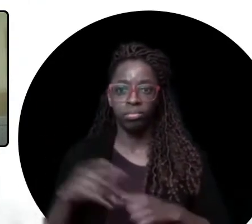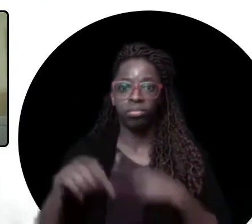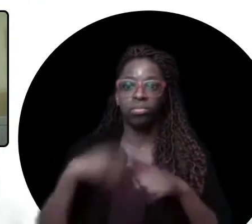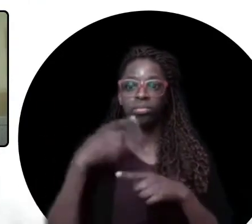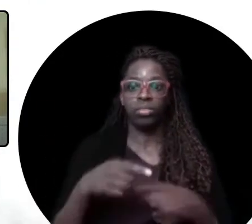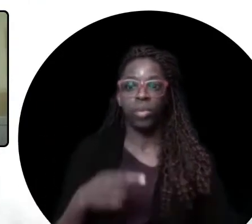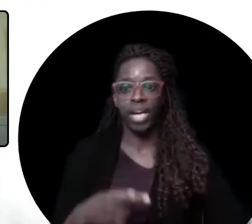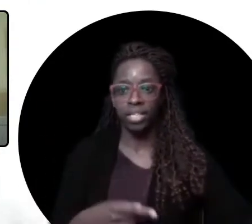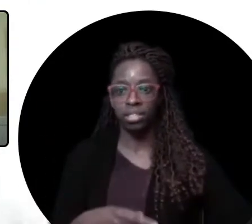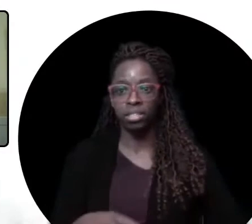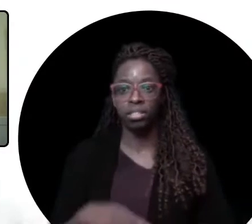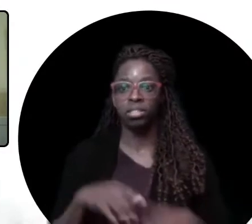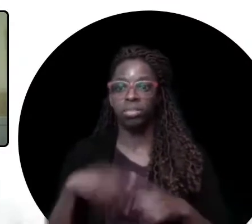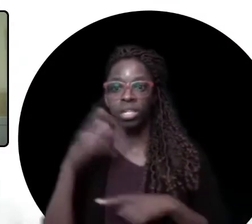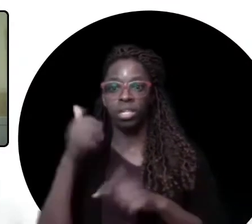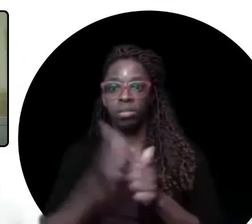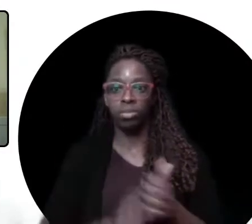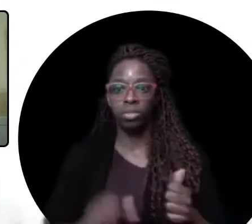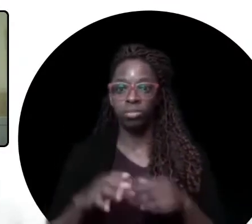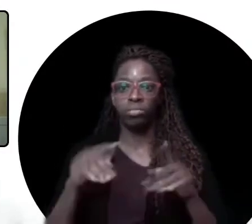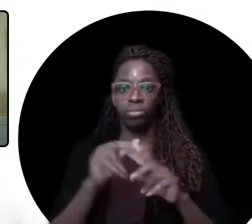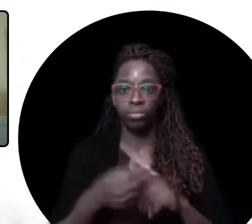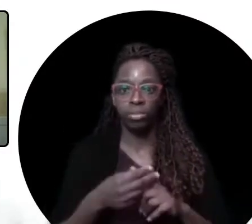And then here's the way that we think